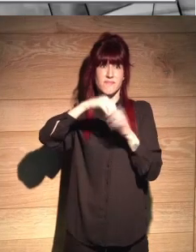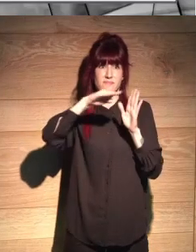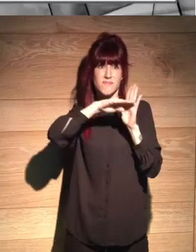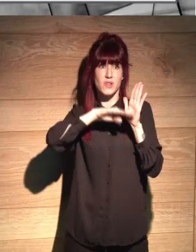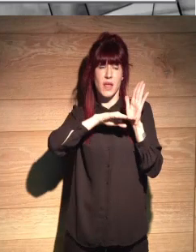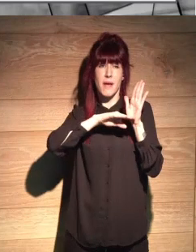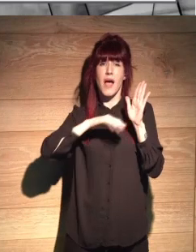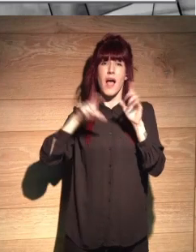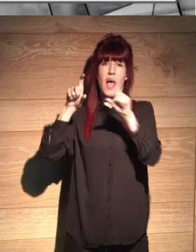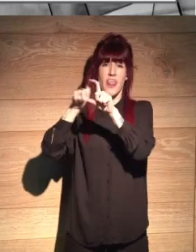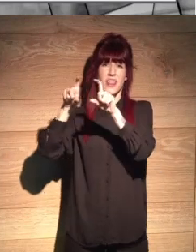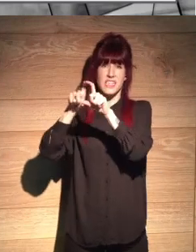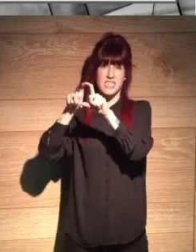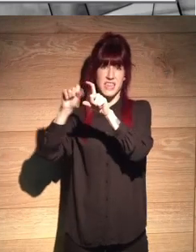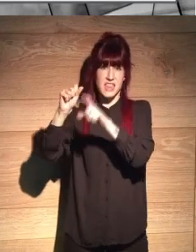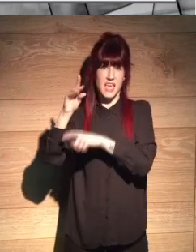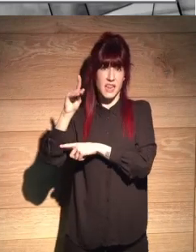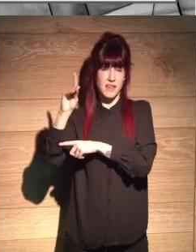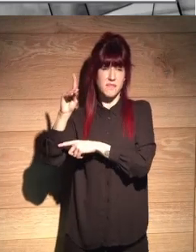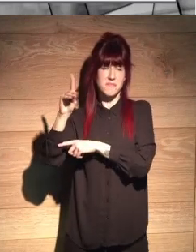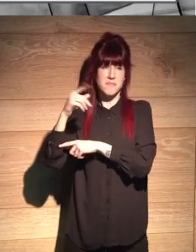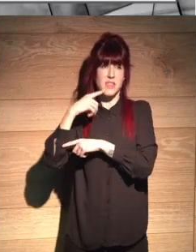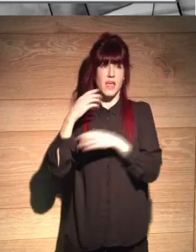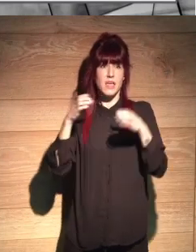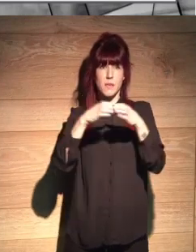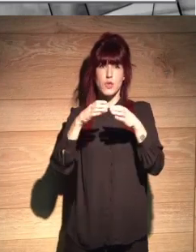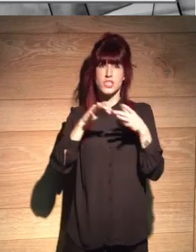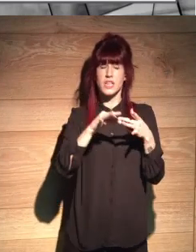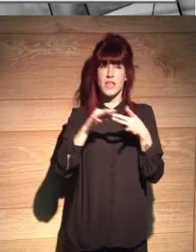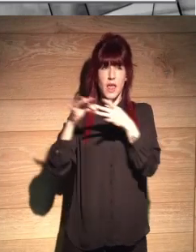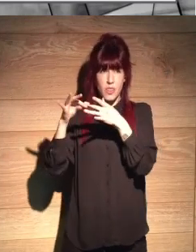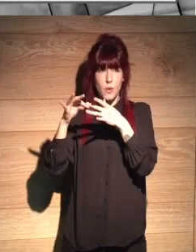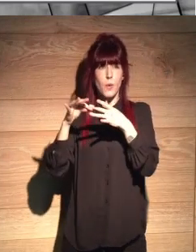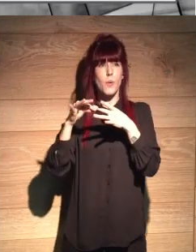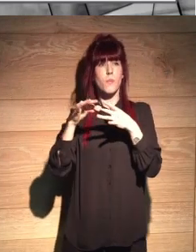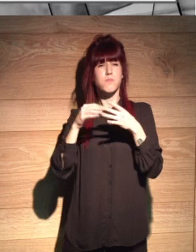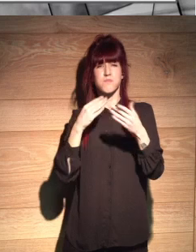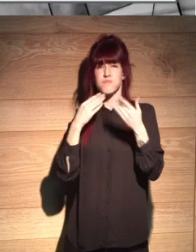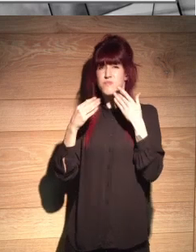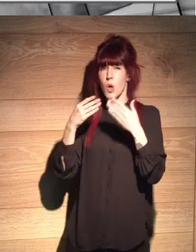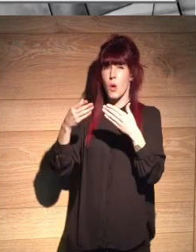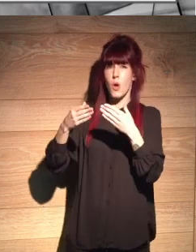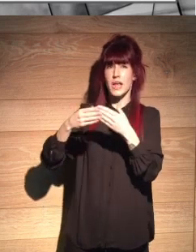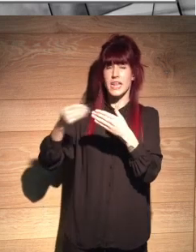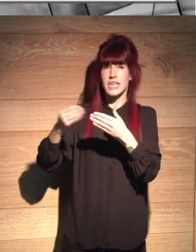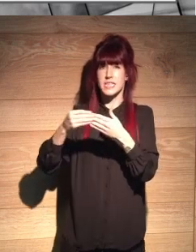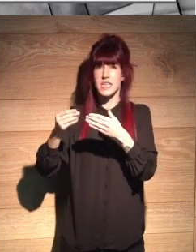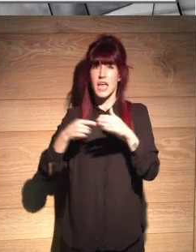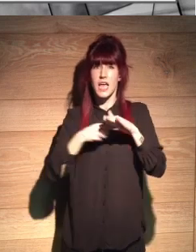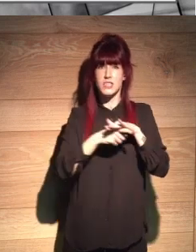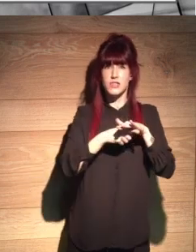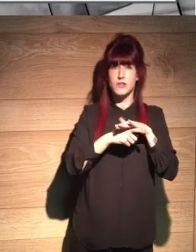view. Teams and leadership, customer interaction, communication, management and